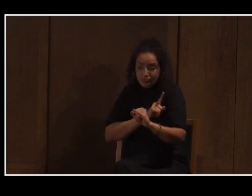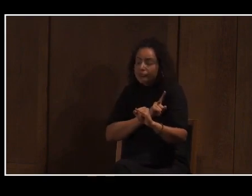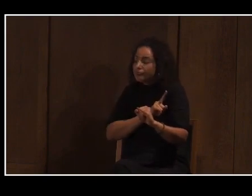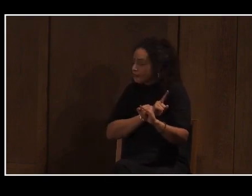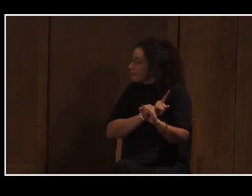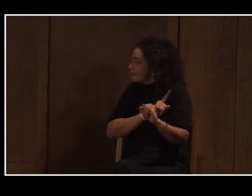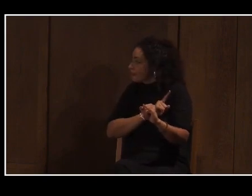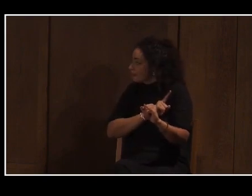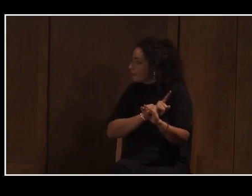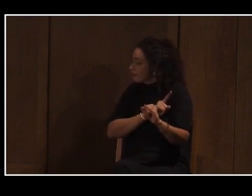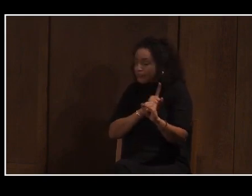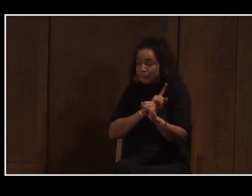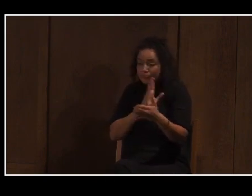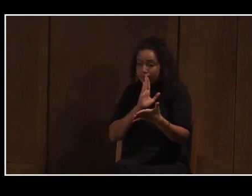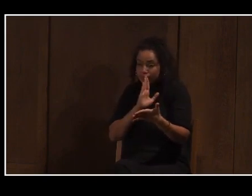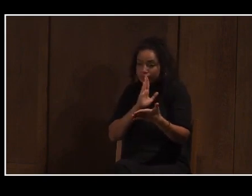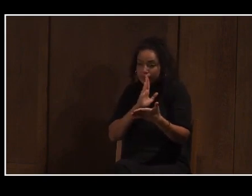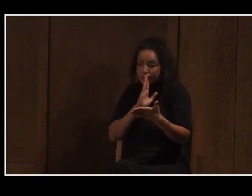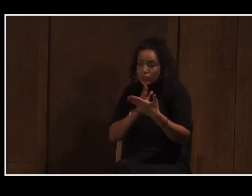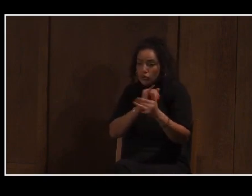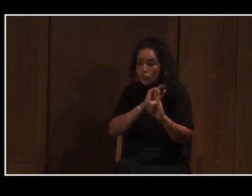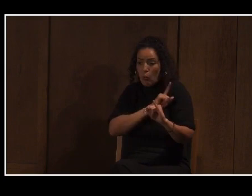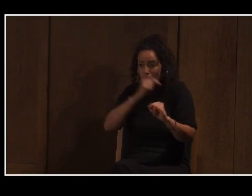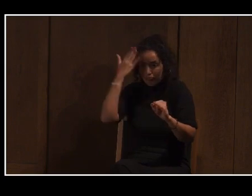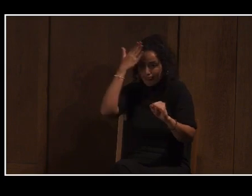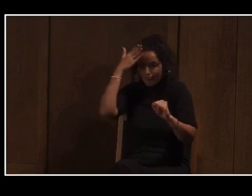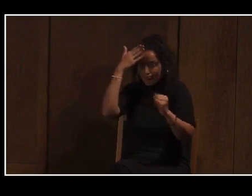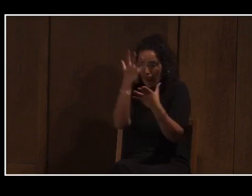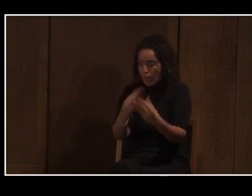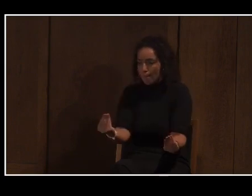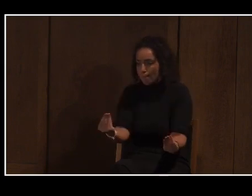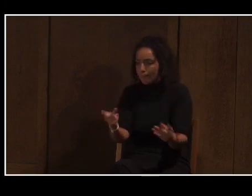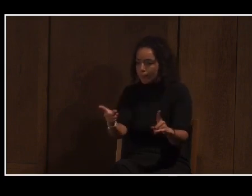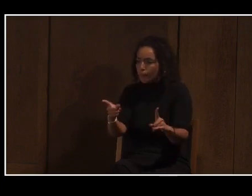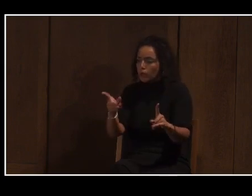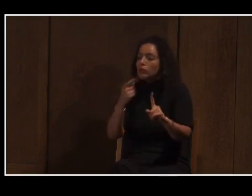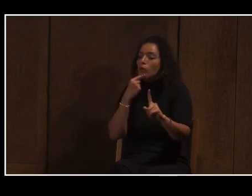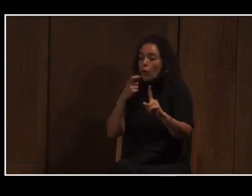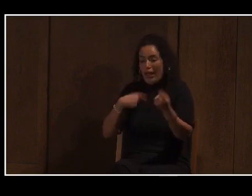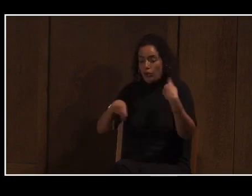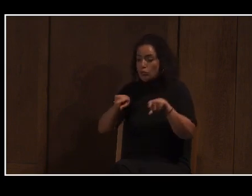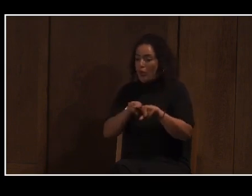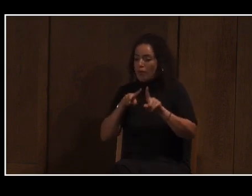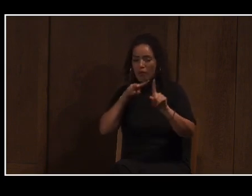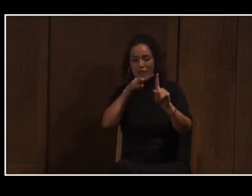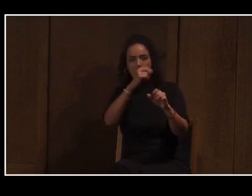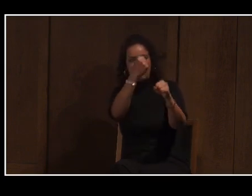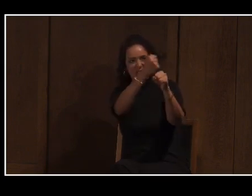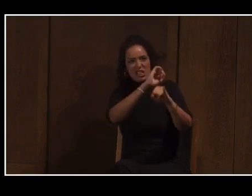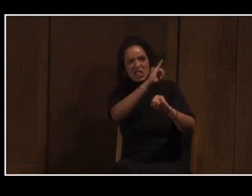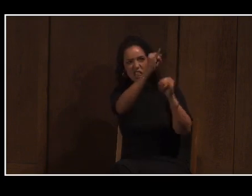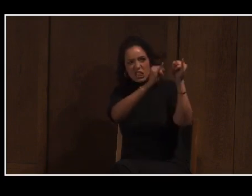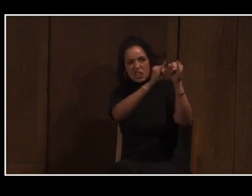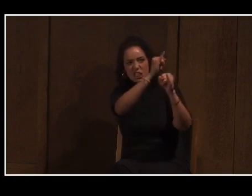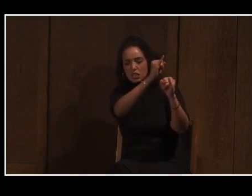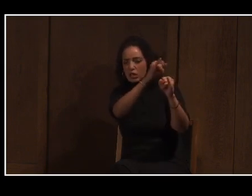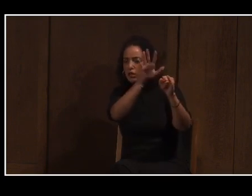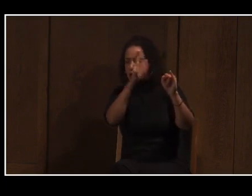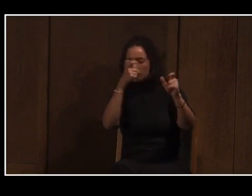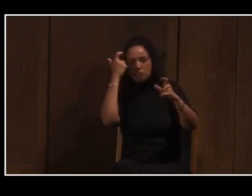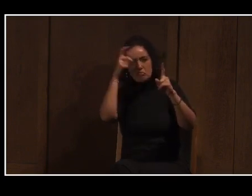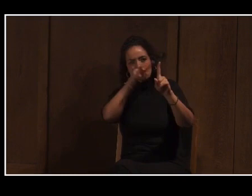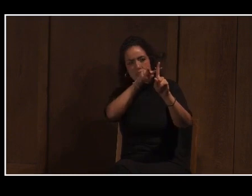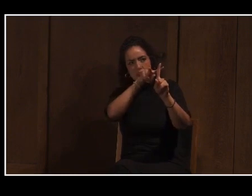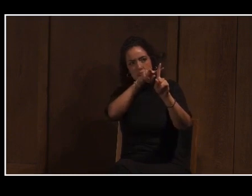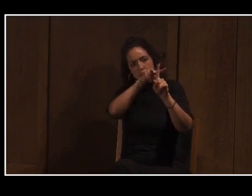are many times true. But if you start thinking of government a different way that really touches upon everything that we hold dear, like it even has to do with